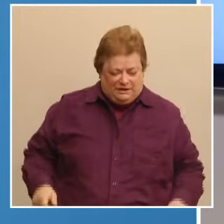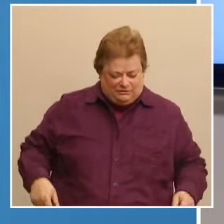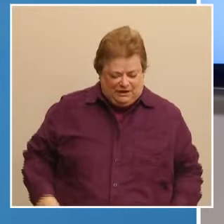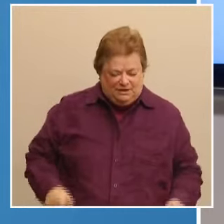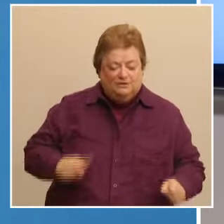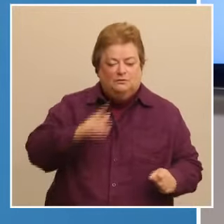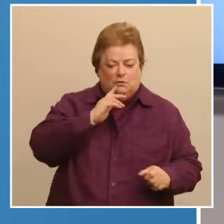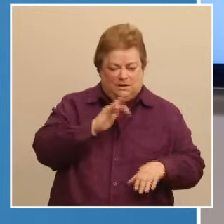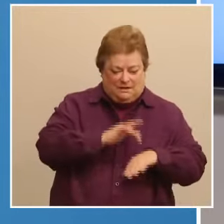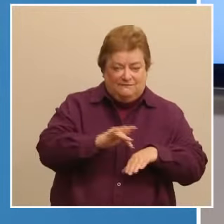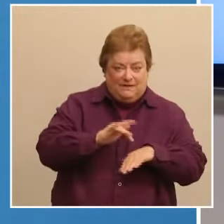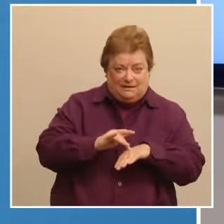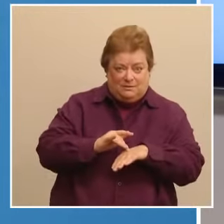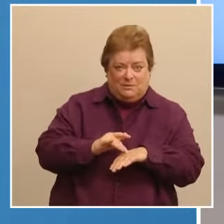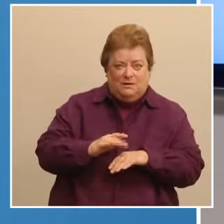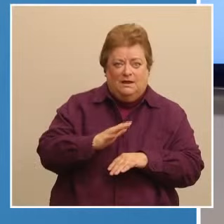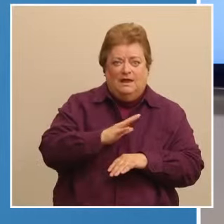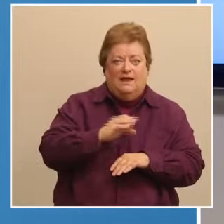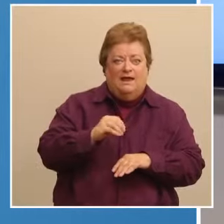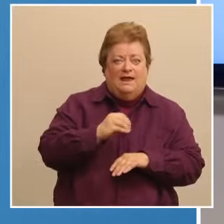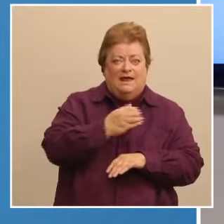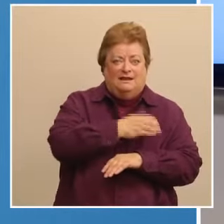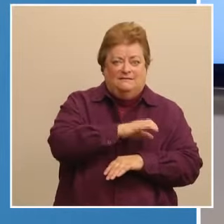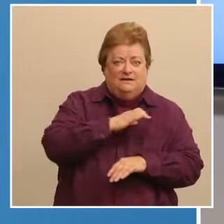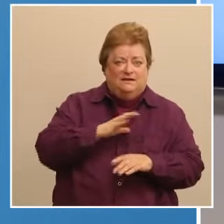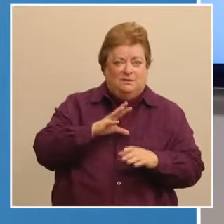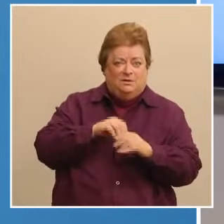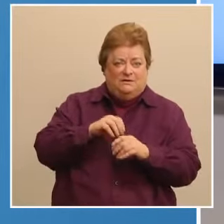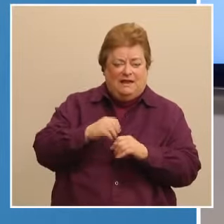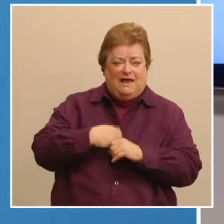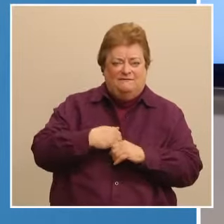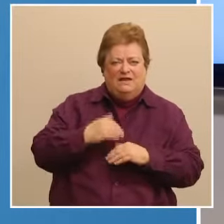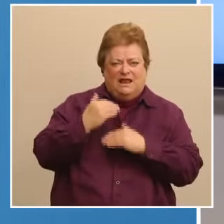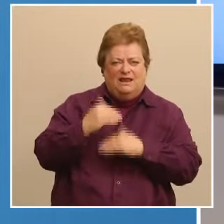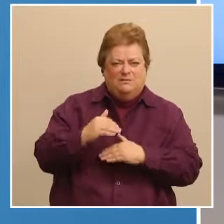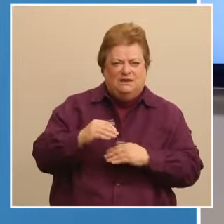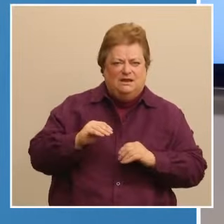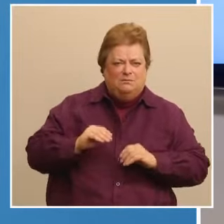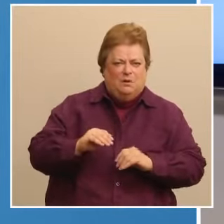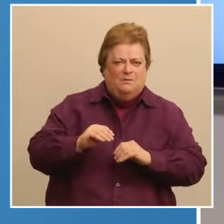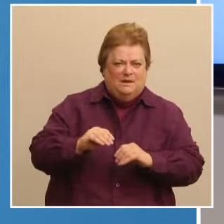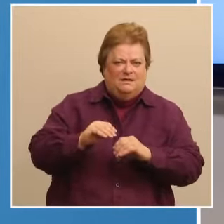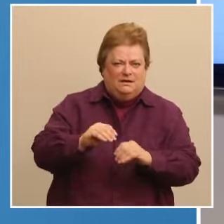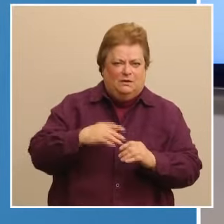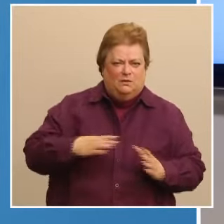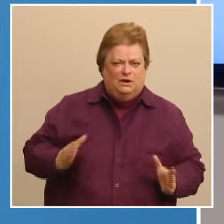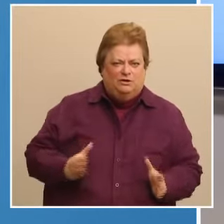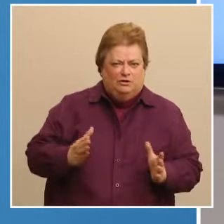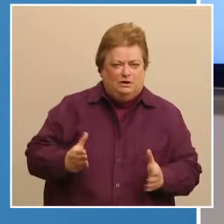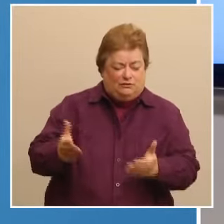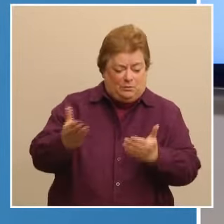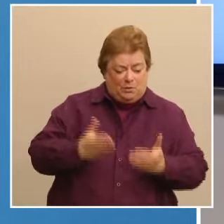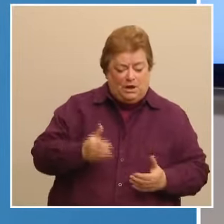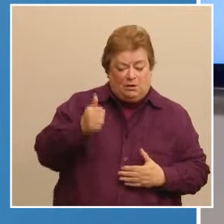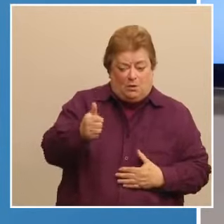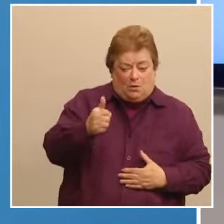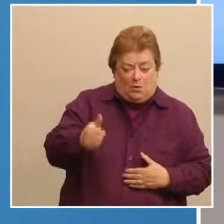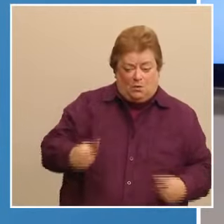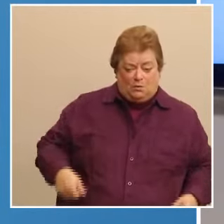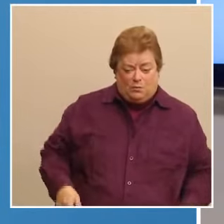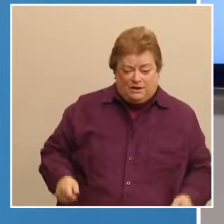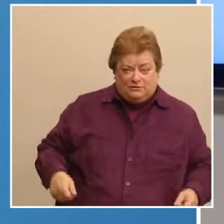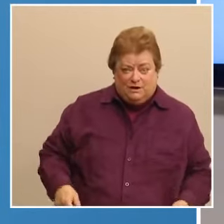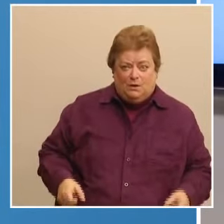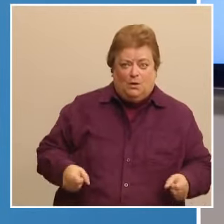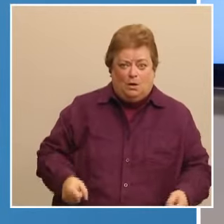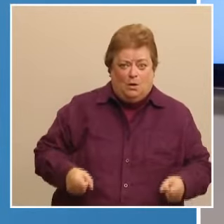available again, and if clinic participants have limited mobility, they are encouraged to bring their own wheelchairs or walkers